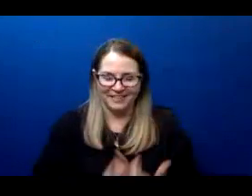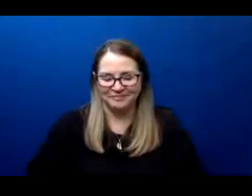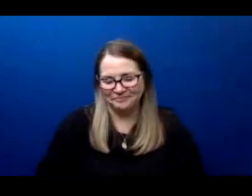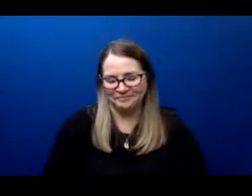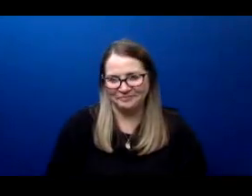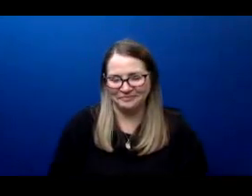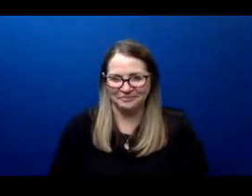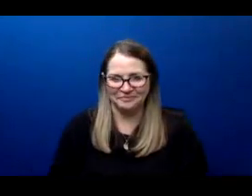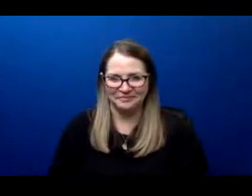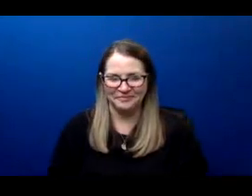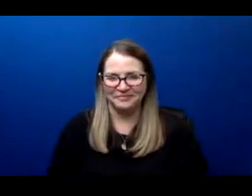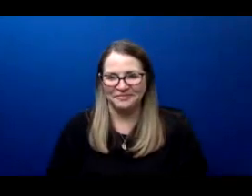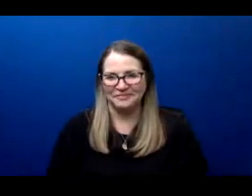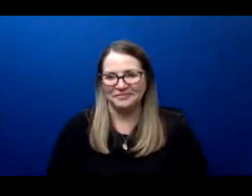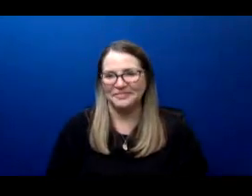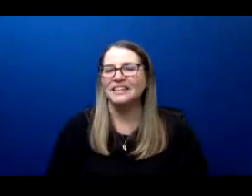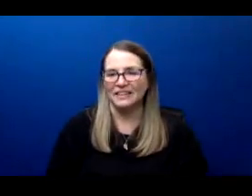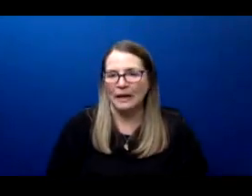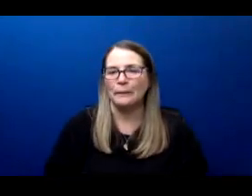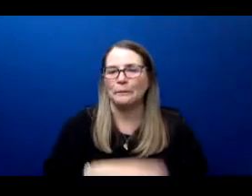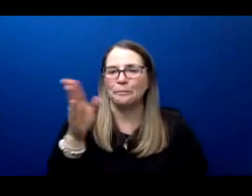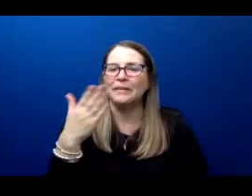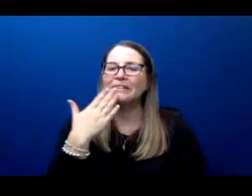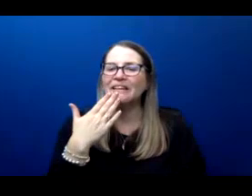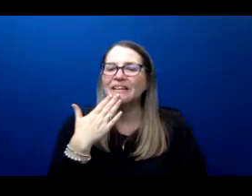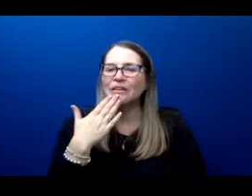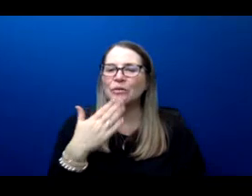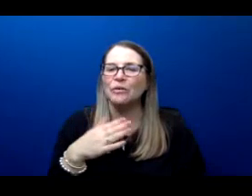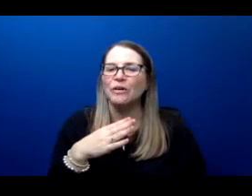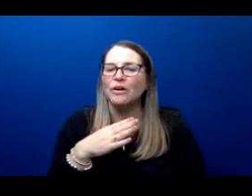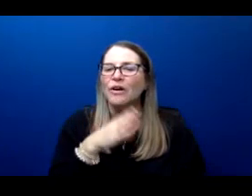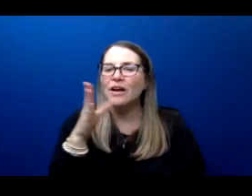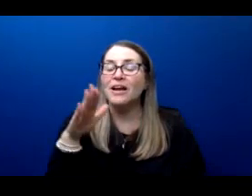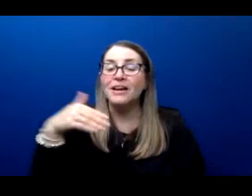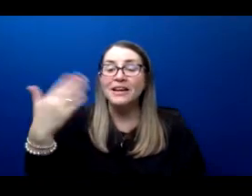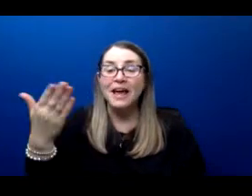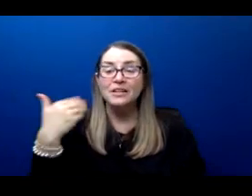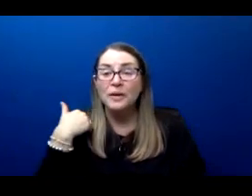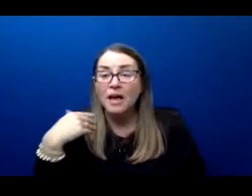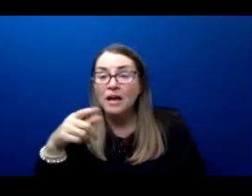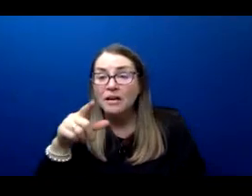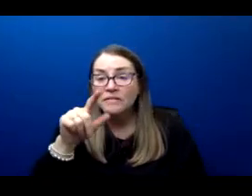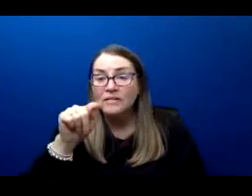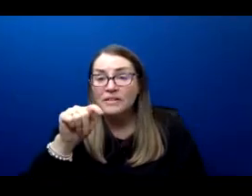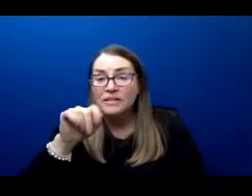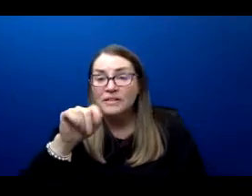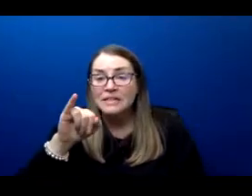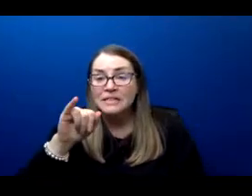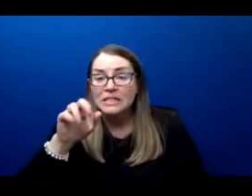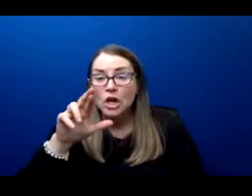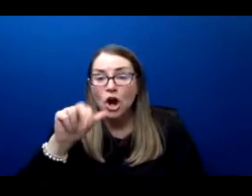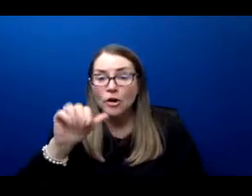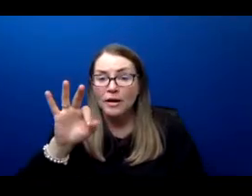Thank you so much, Miss Bonnie Radden. Next, we have Miss Tiara Flynn. Please proceed. Yes, good morning.